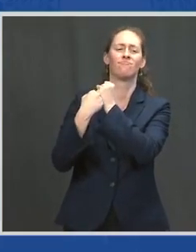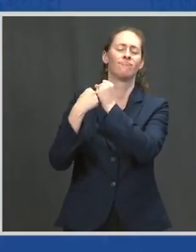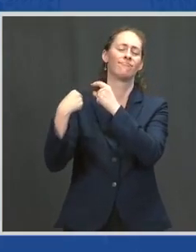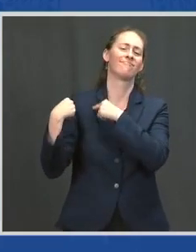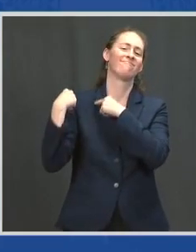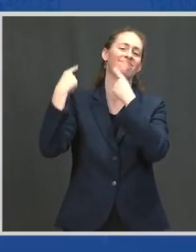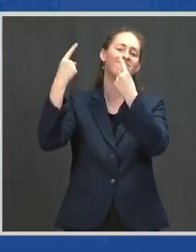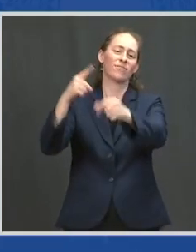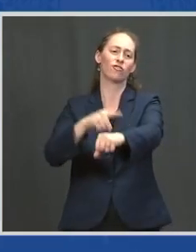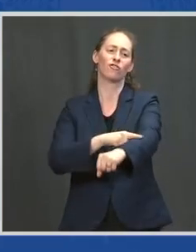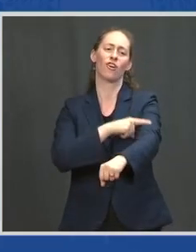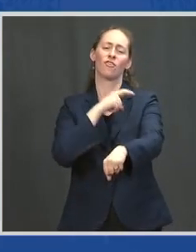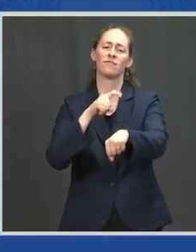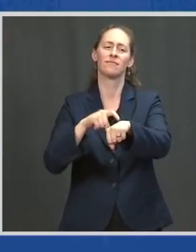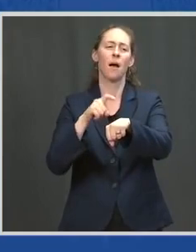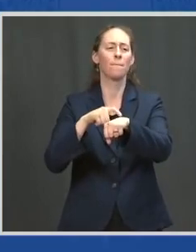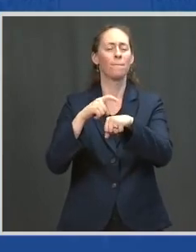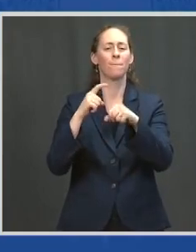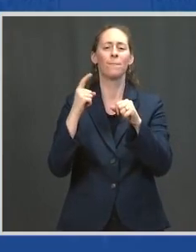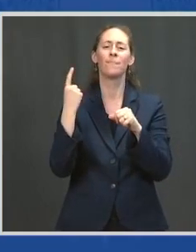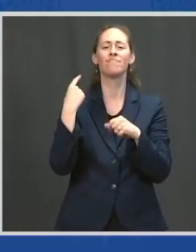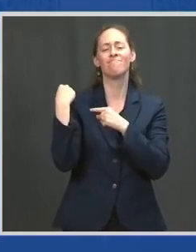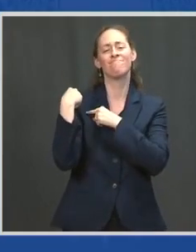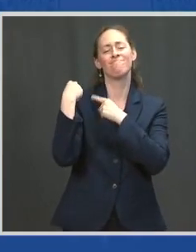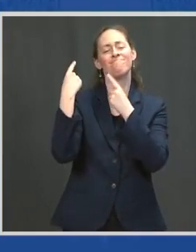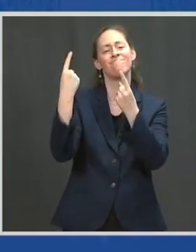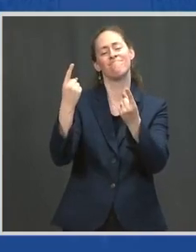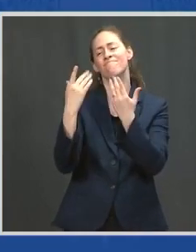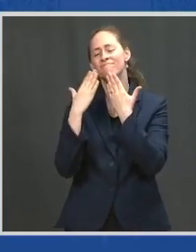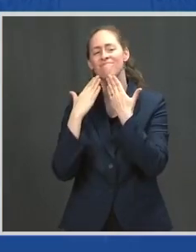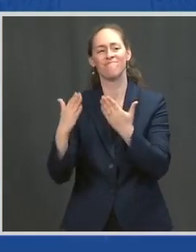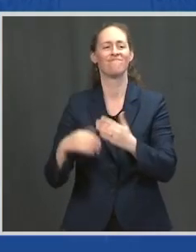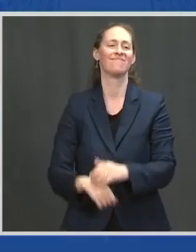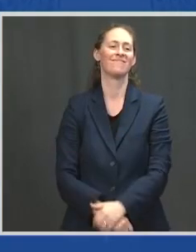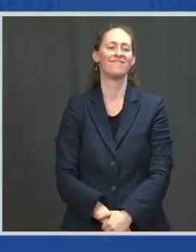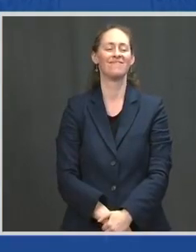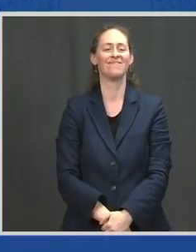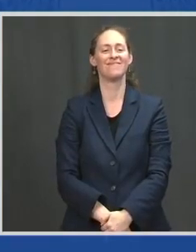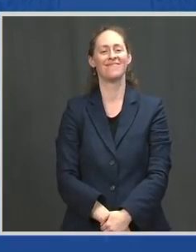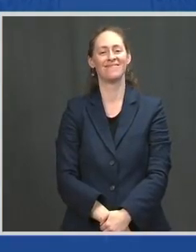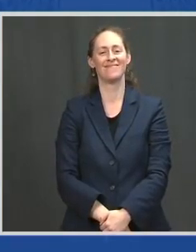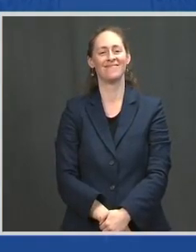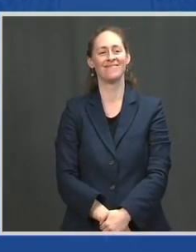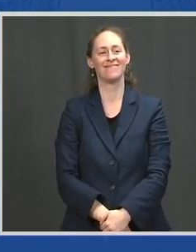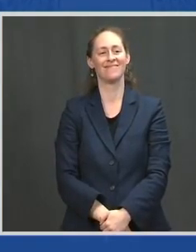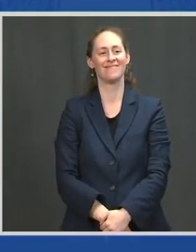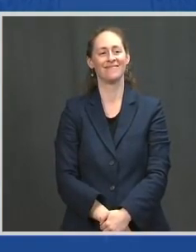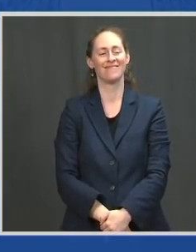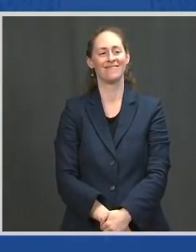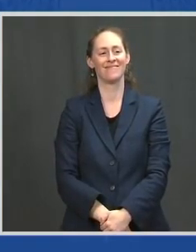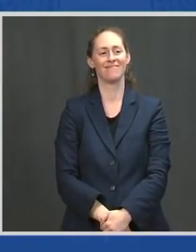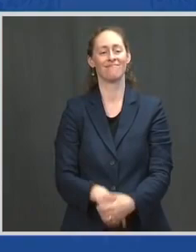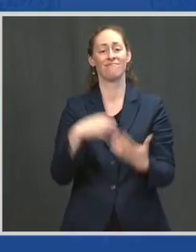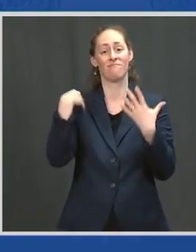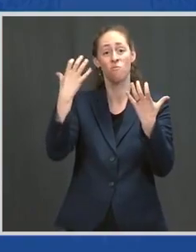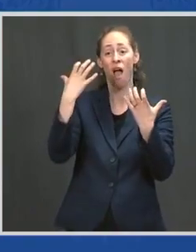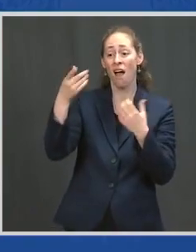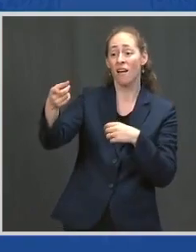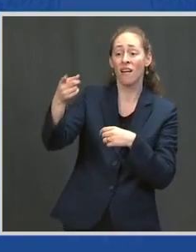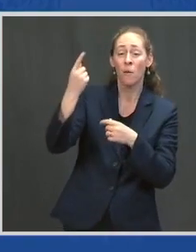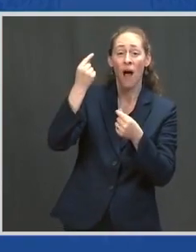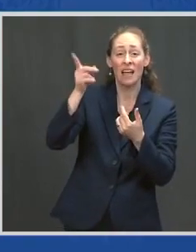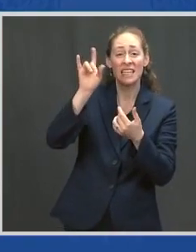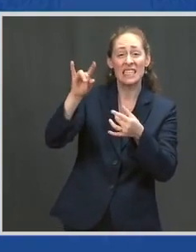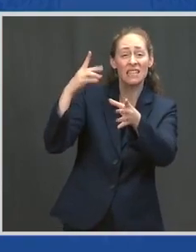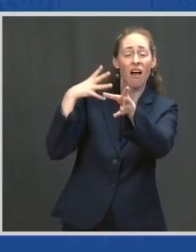vice president, and now is Bobby Scott. Bobby, thank you for everything you do. And Congressman